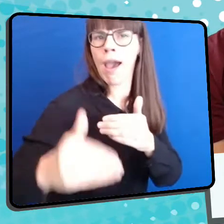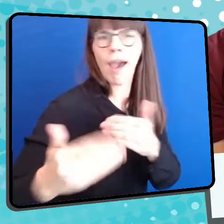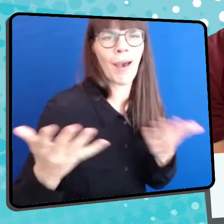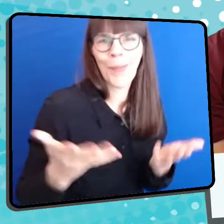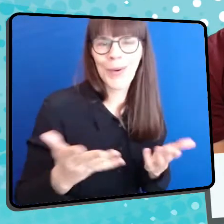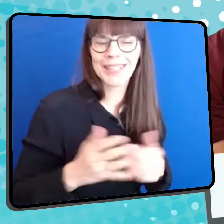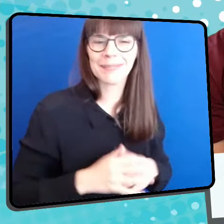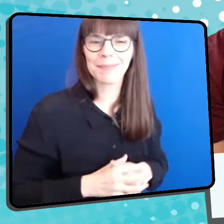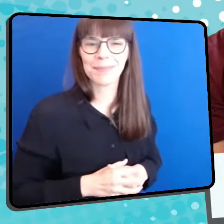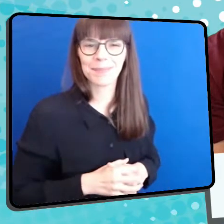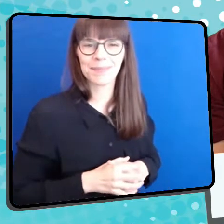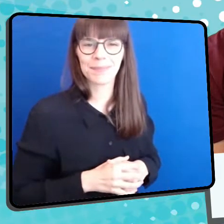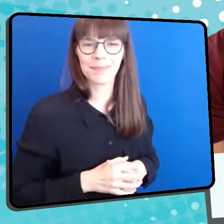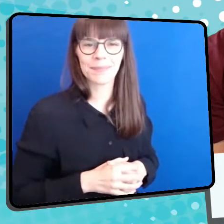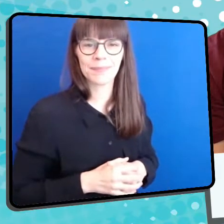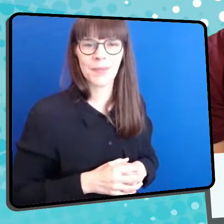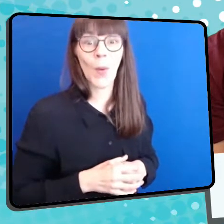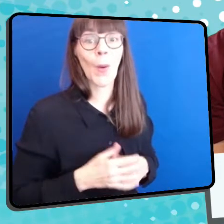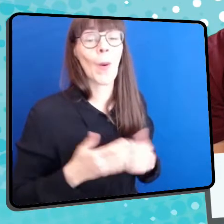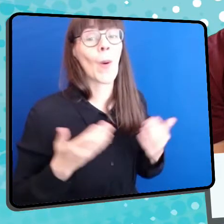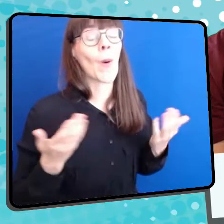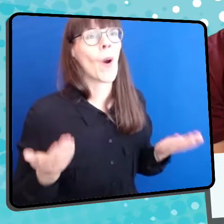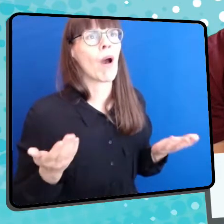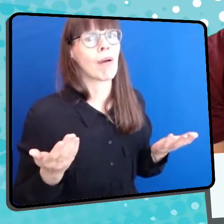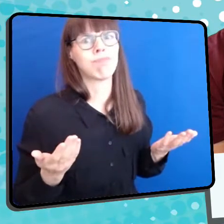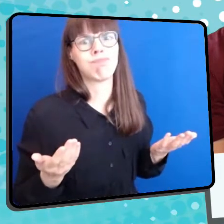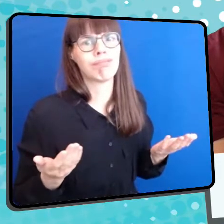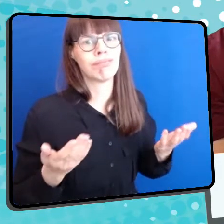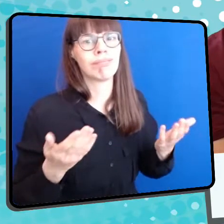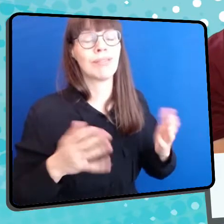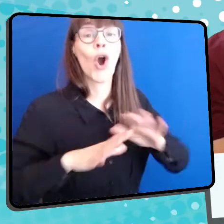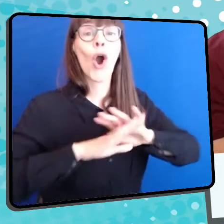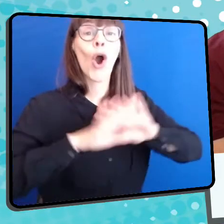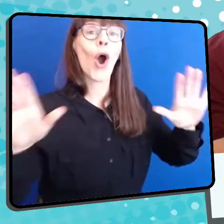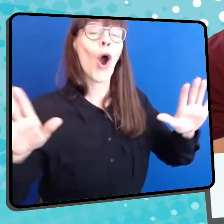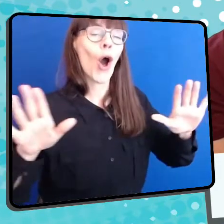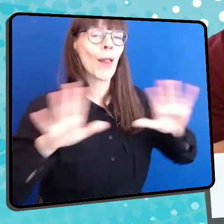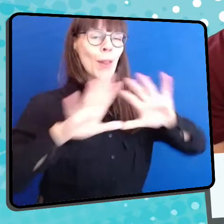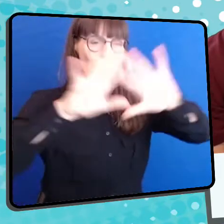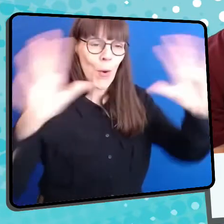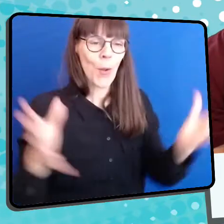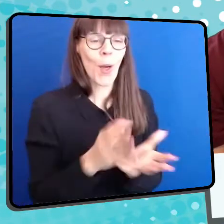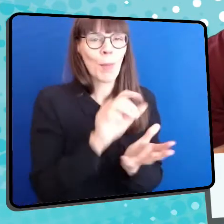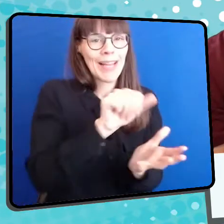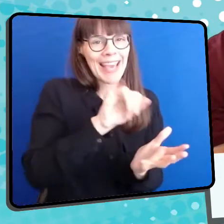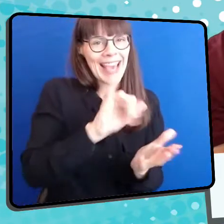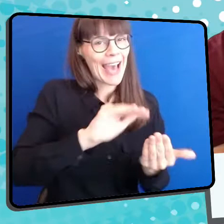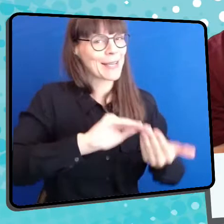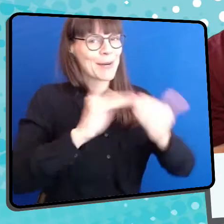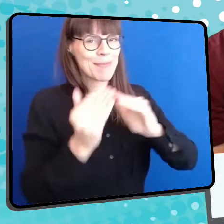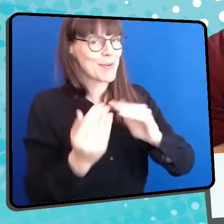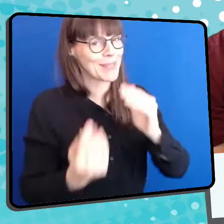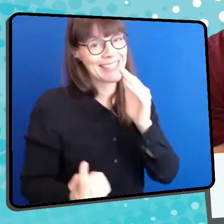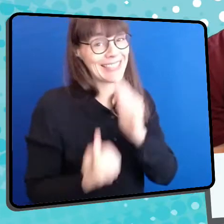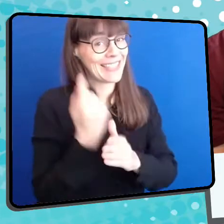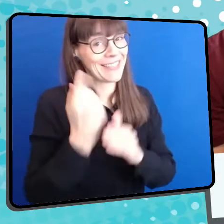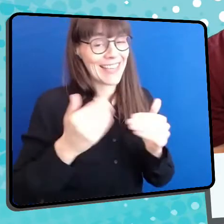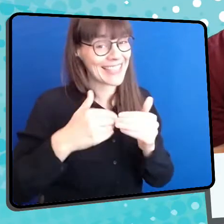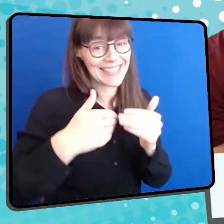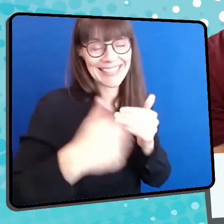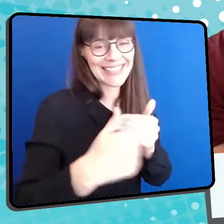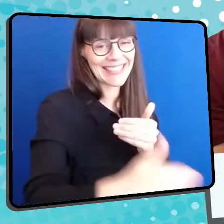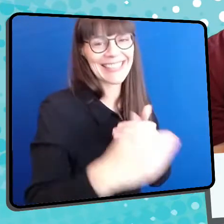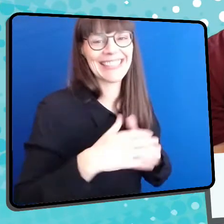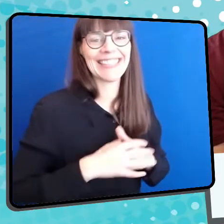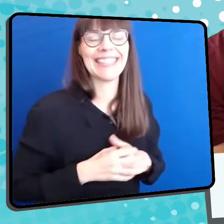I would be remiss to not mention all of the global AI community events that are coming up this year, because we're building out a whole